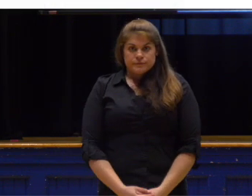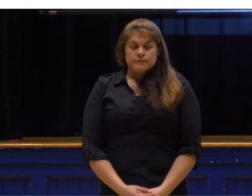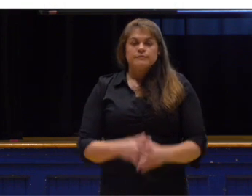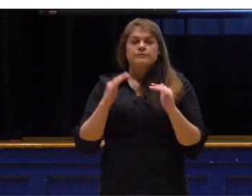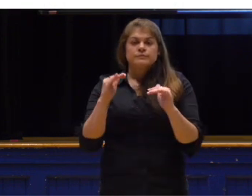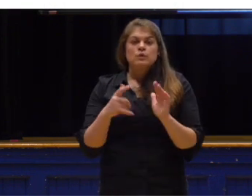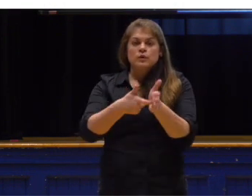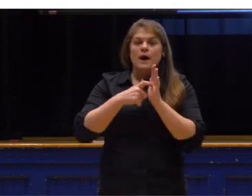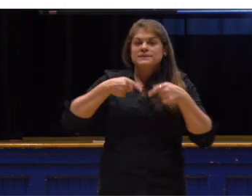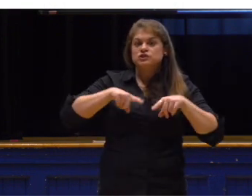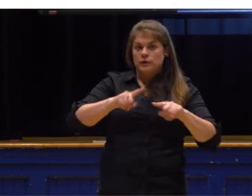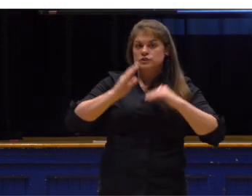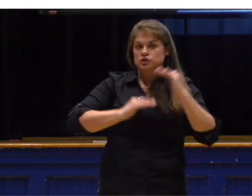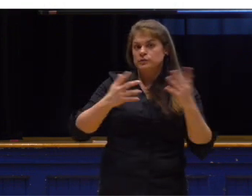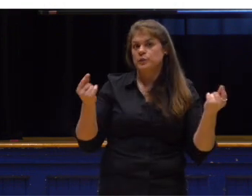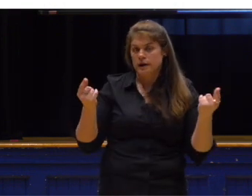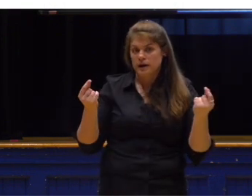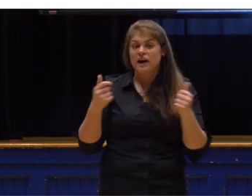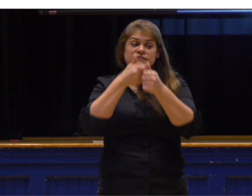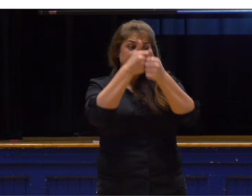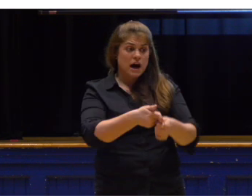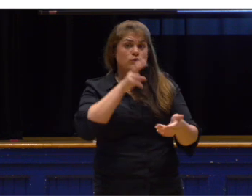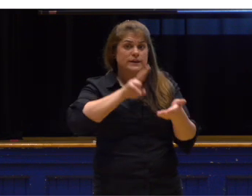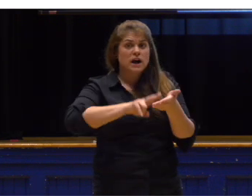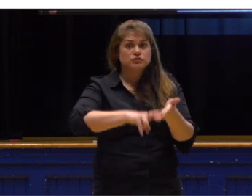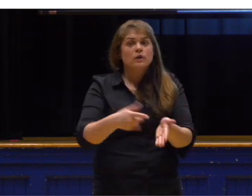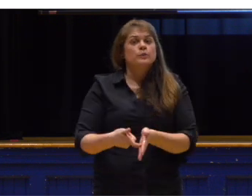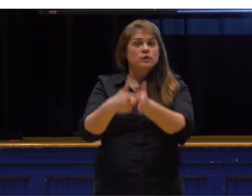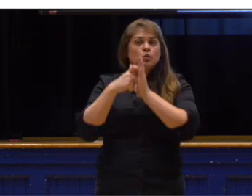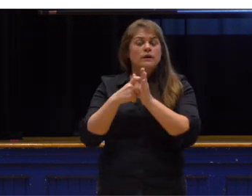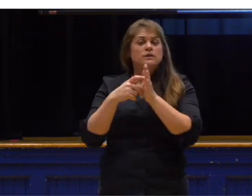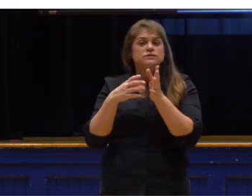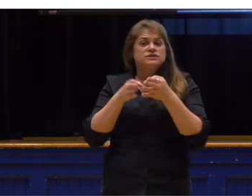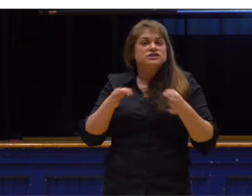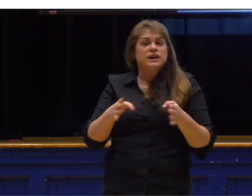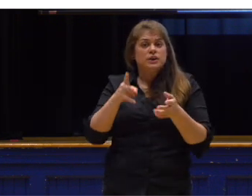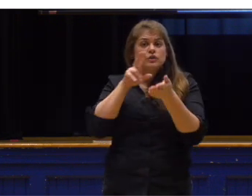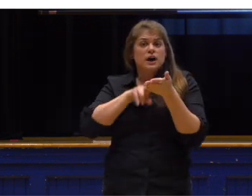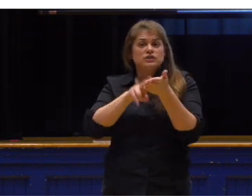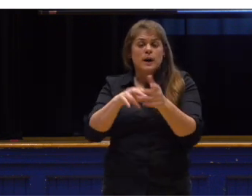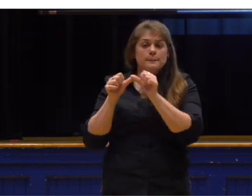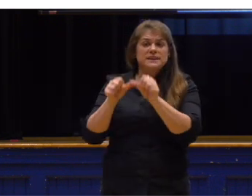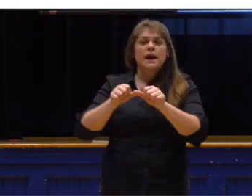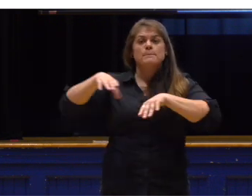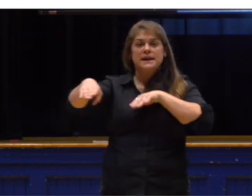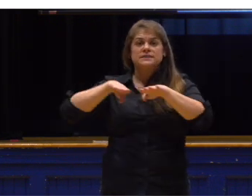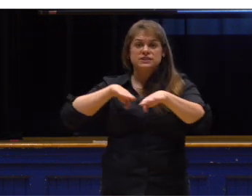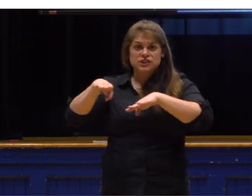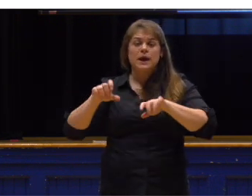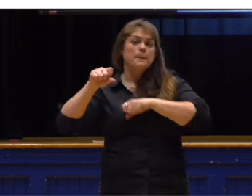Requirements during construction, per the contract, requires that the general contractor maintain pedestrian,